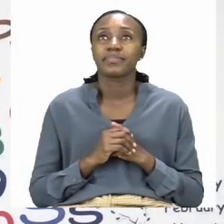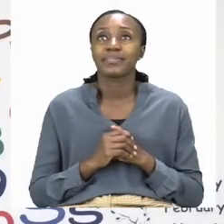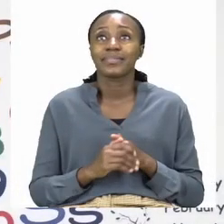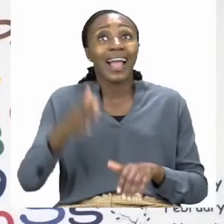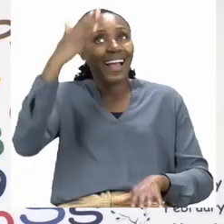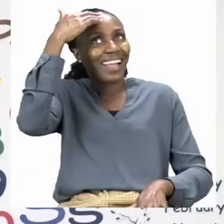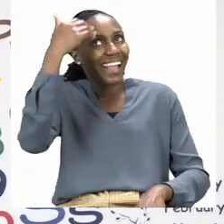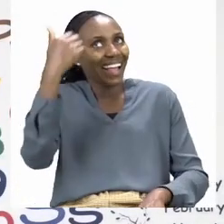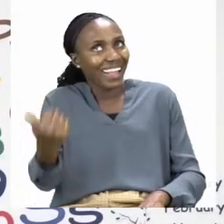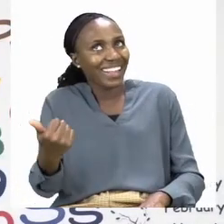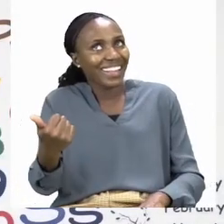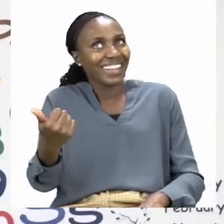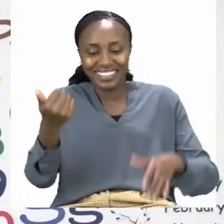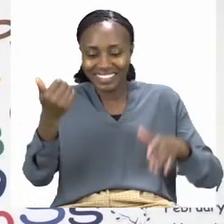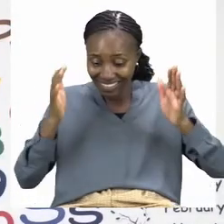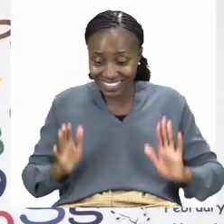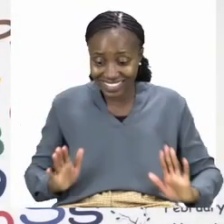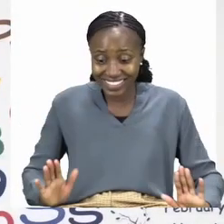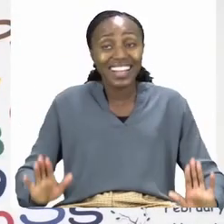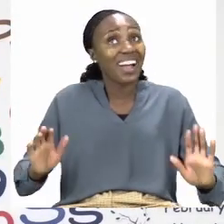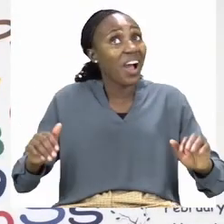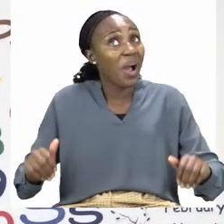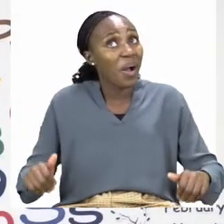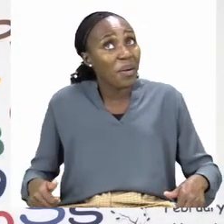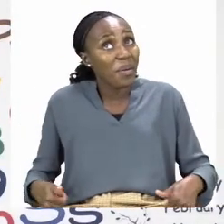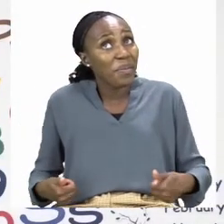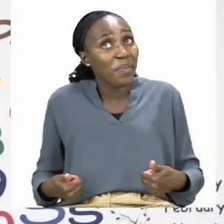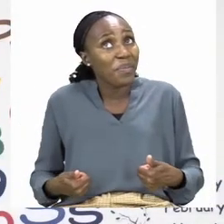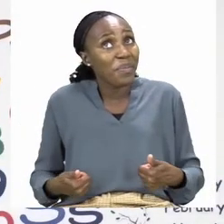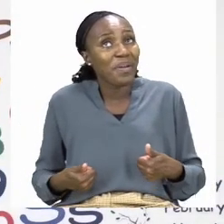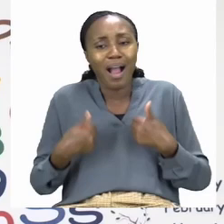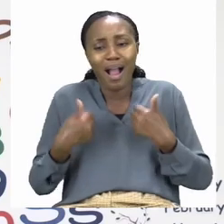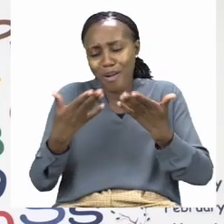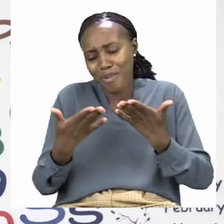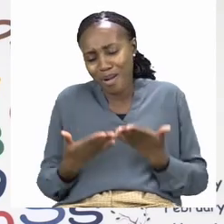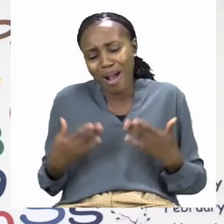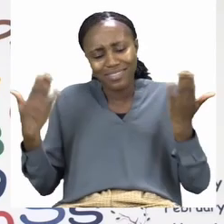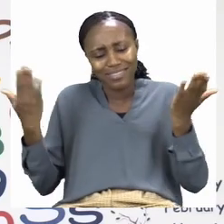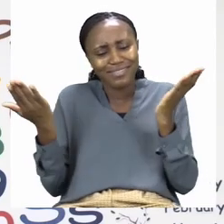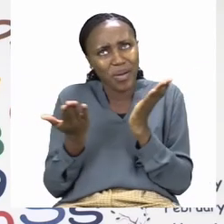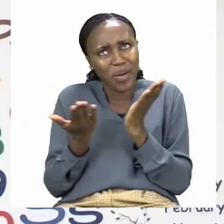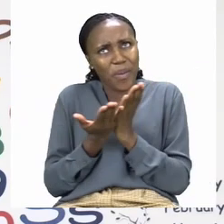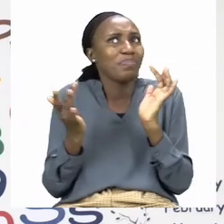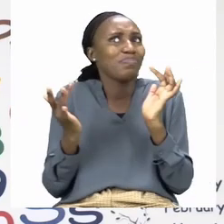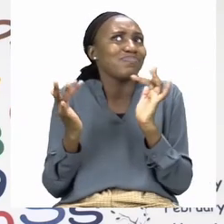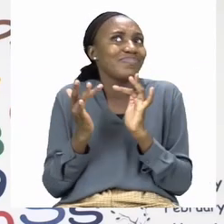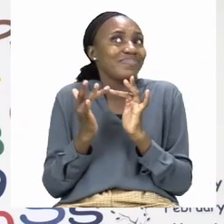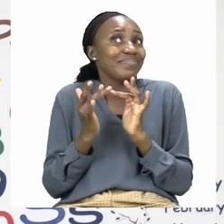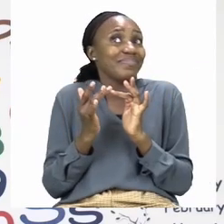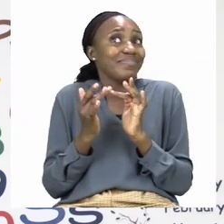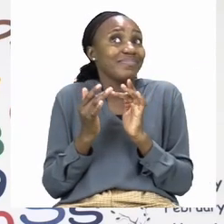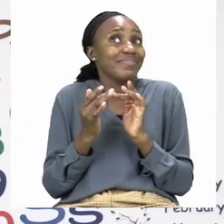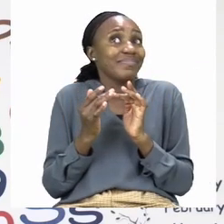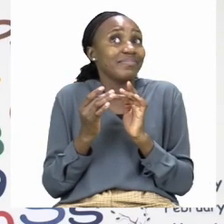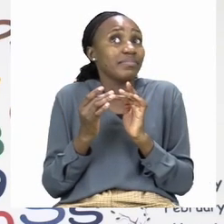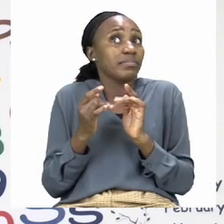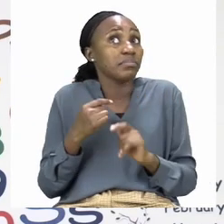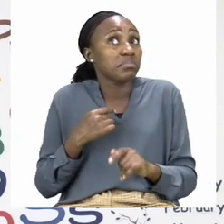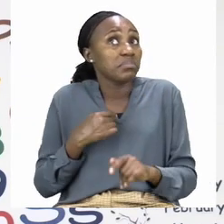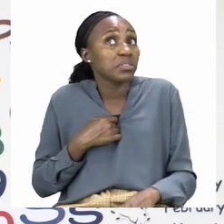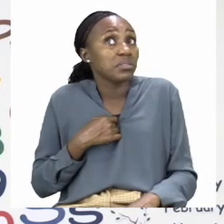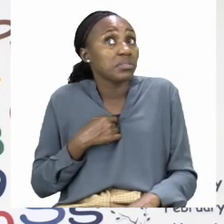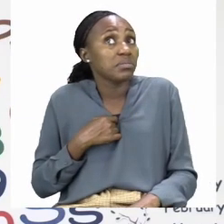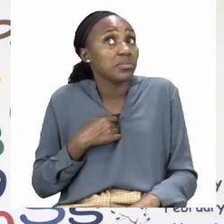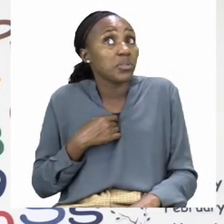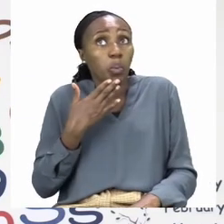Good day, my little friends. Welcome to My Zone Online School. I am Teacher Hartum, and